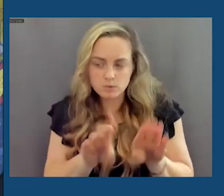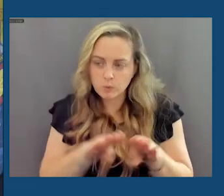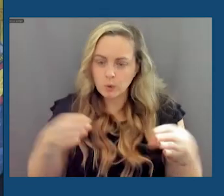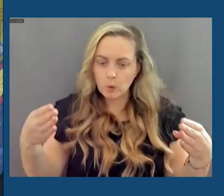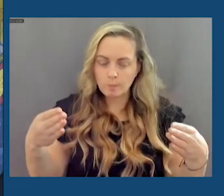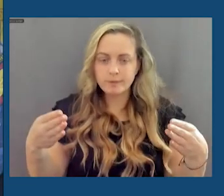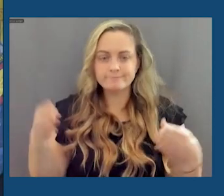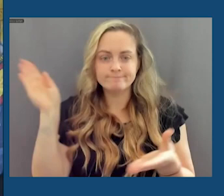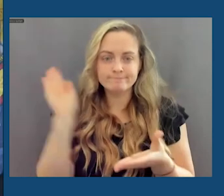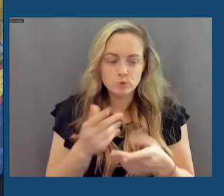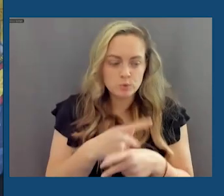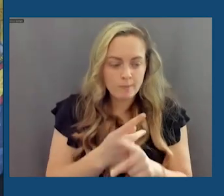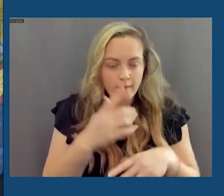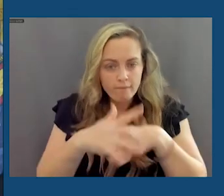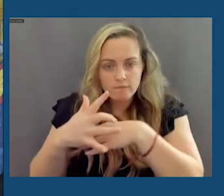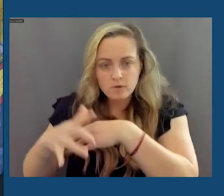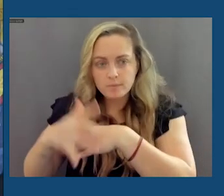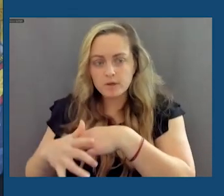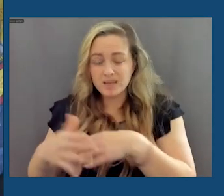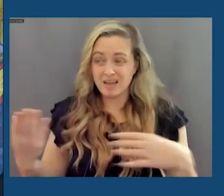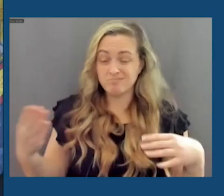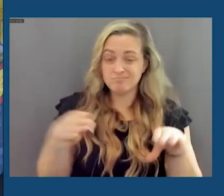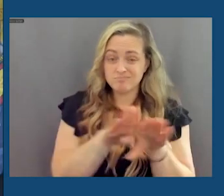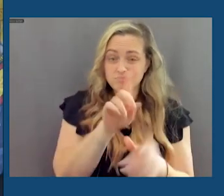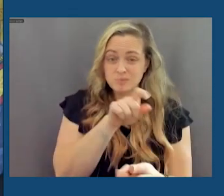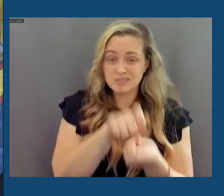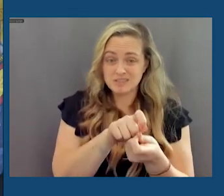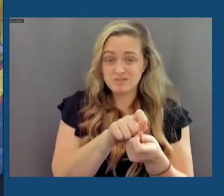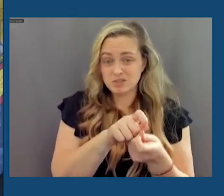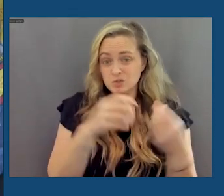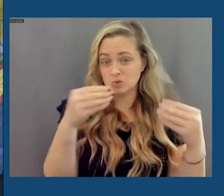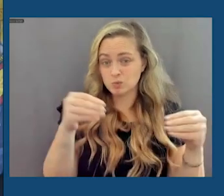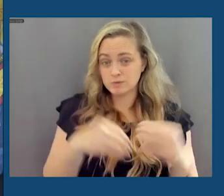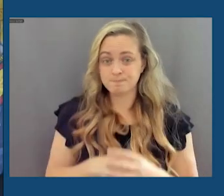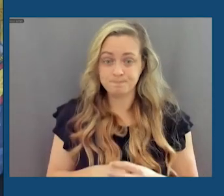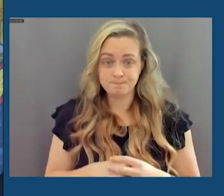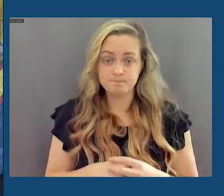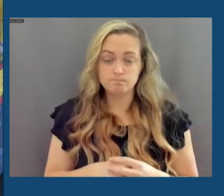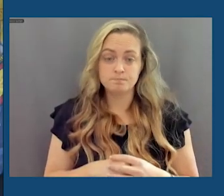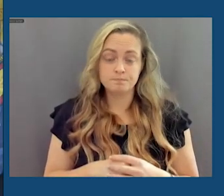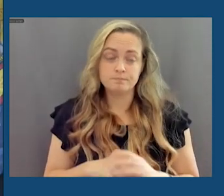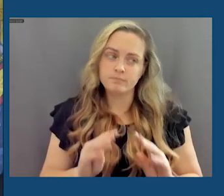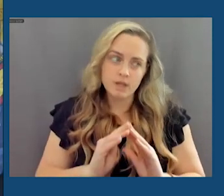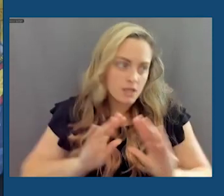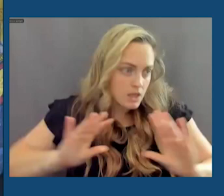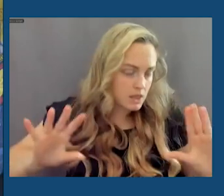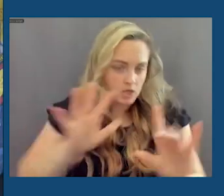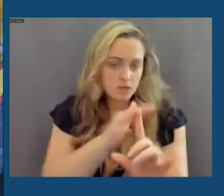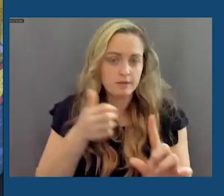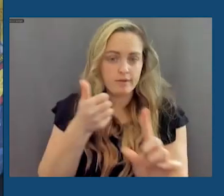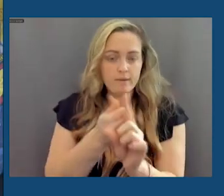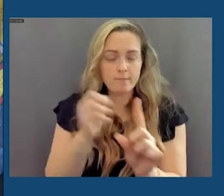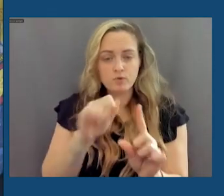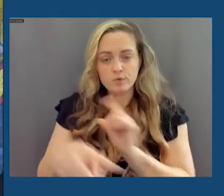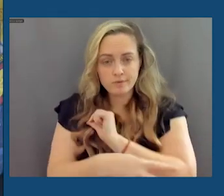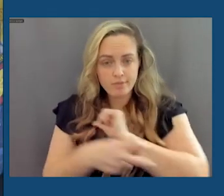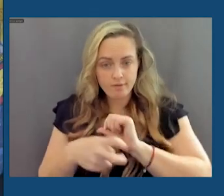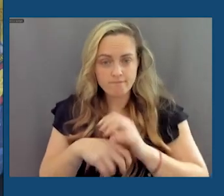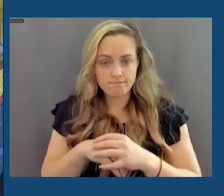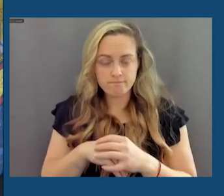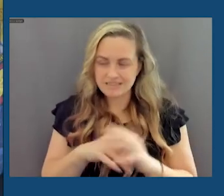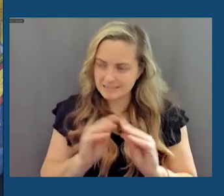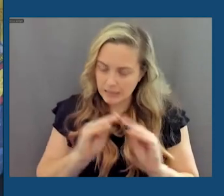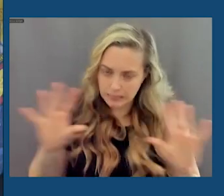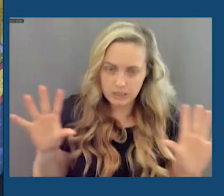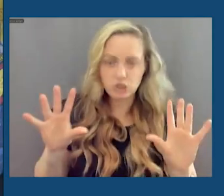product selections, and even closure of certain store locations. It is clear that the impact of retail theft and related